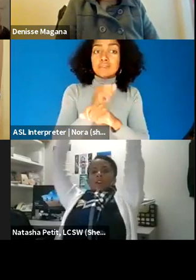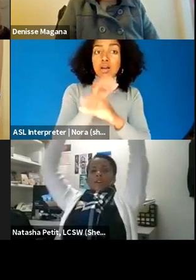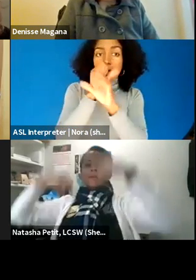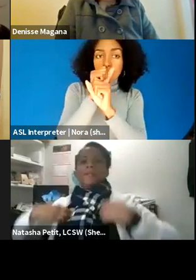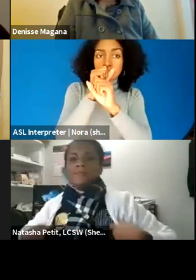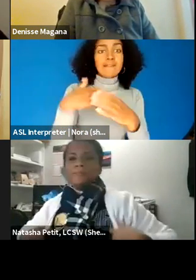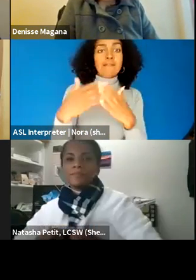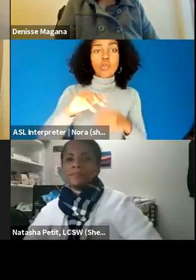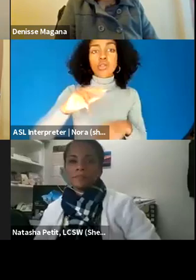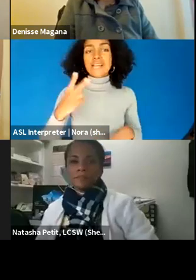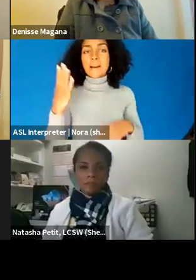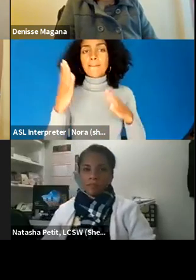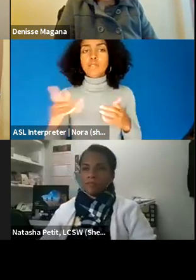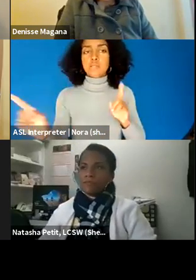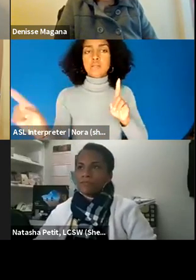you in breakout groups?